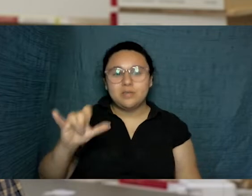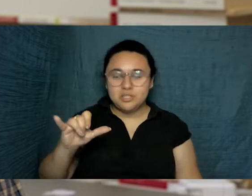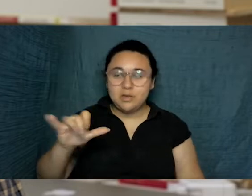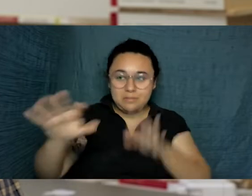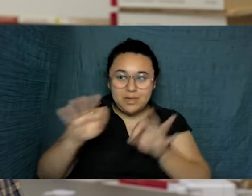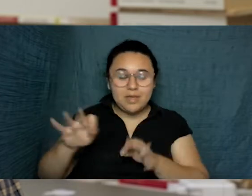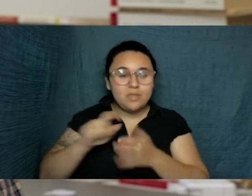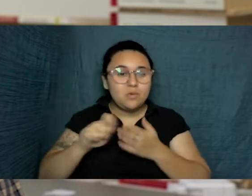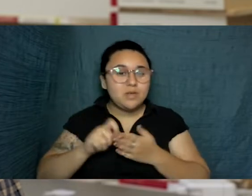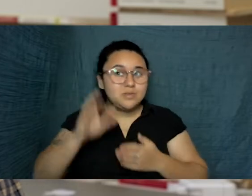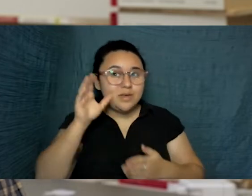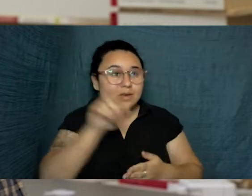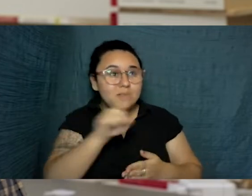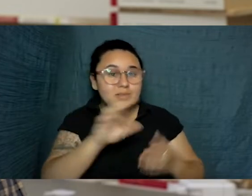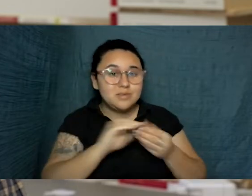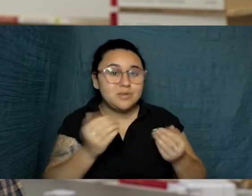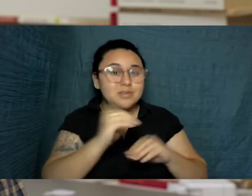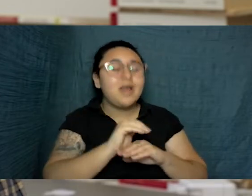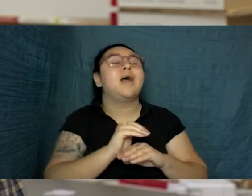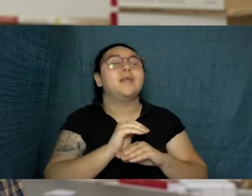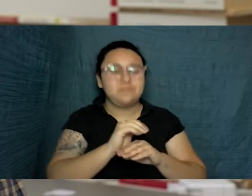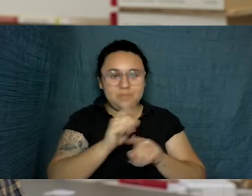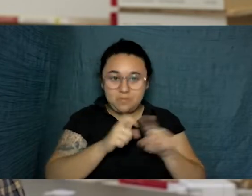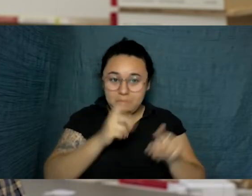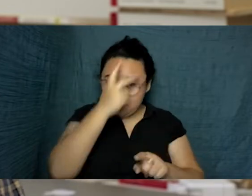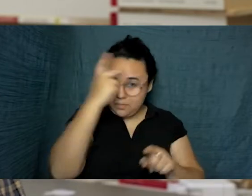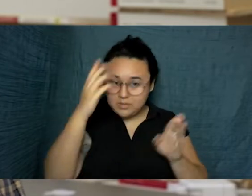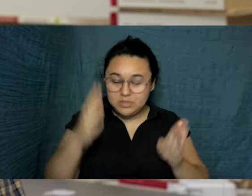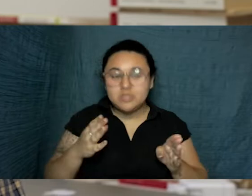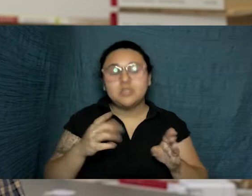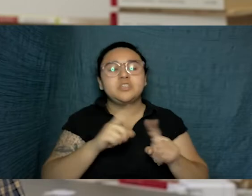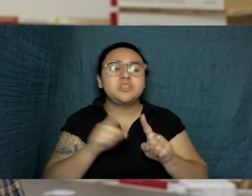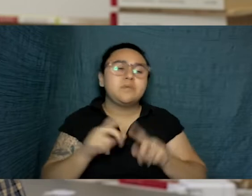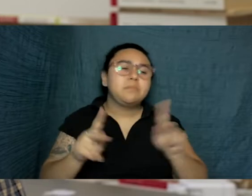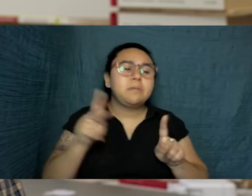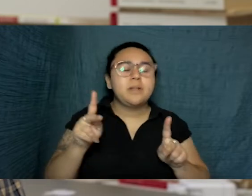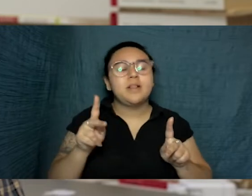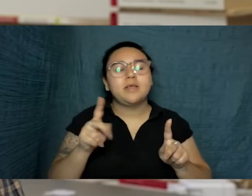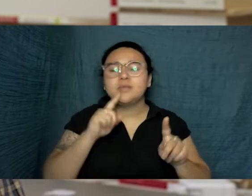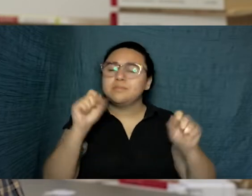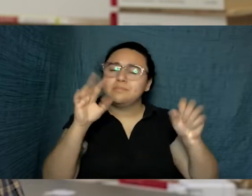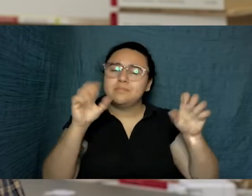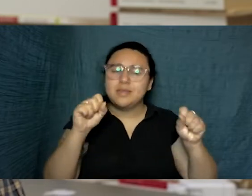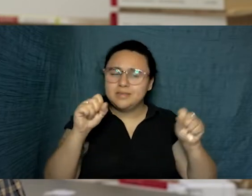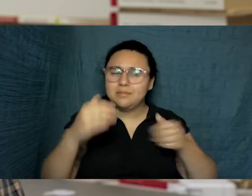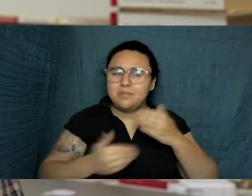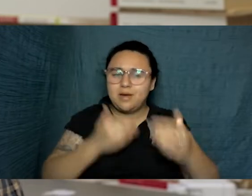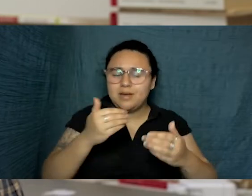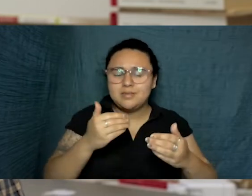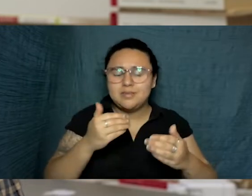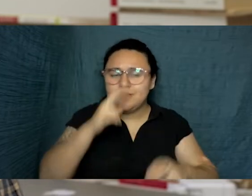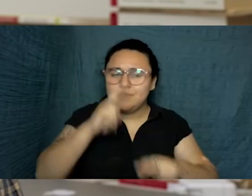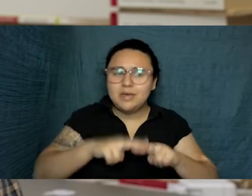the writings that you'll be hearing tonight has been an amazing process, and so fun to get to hear and read